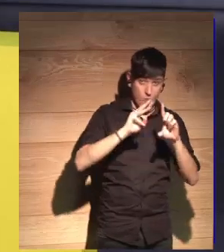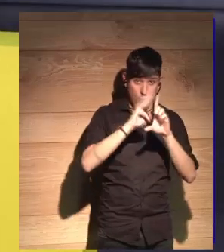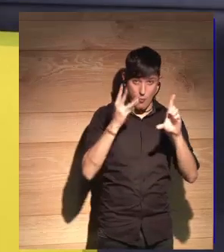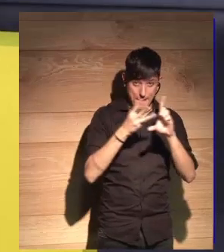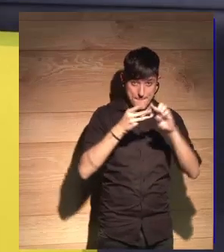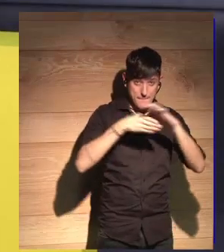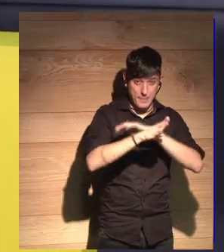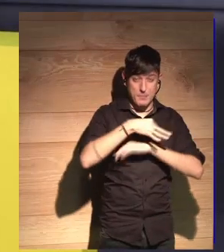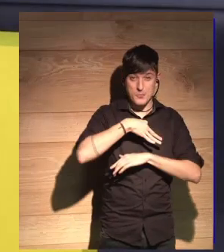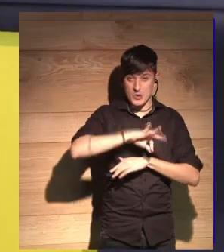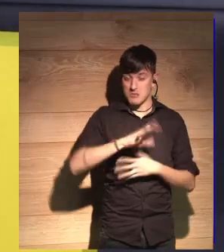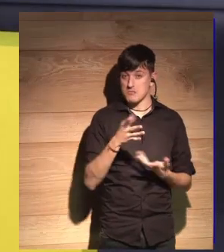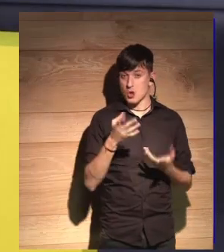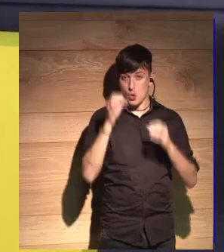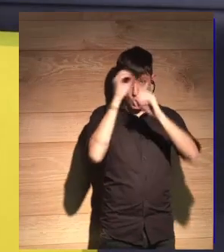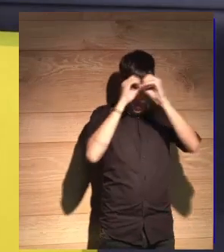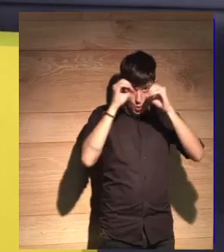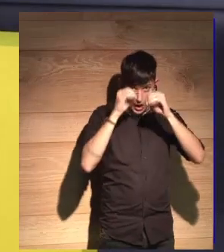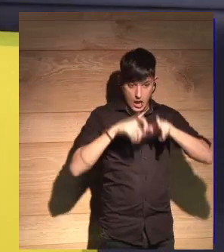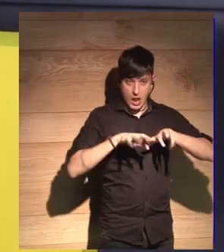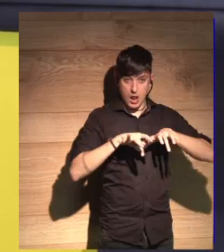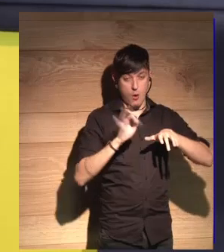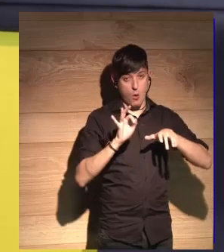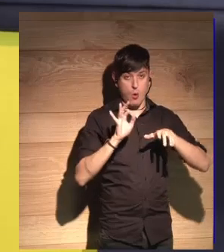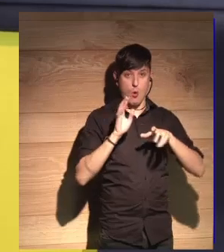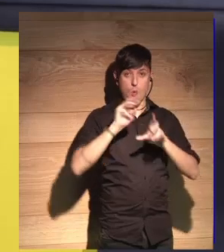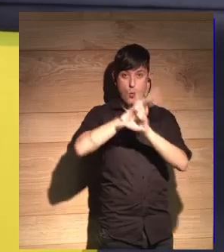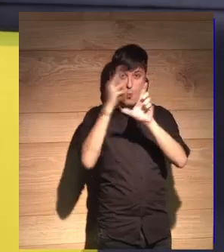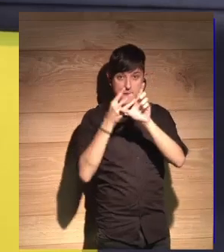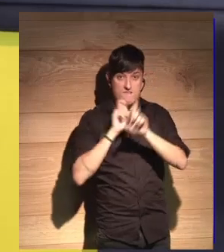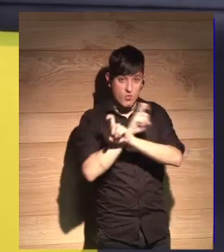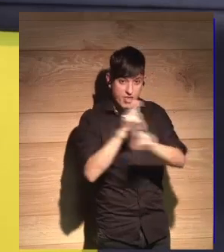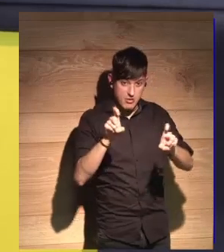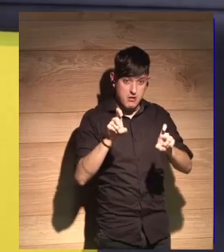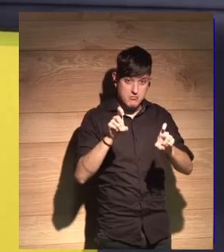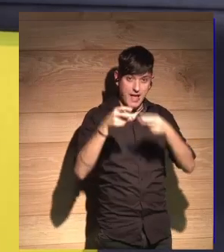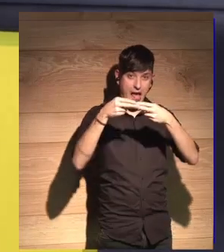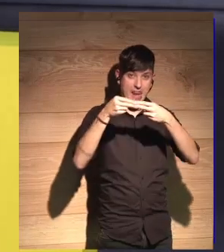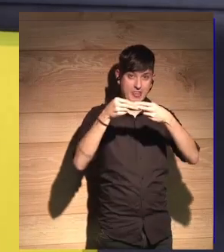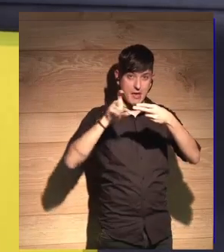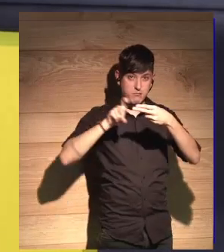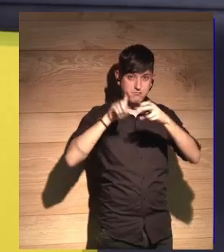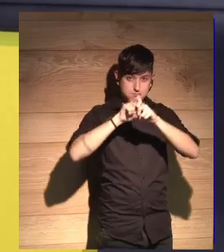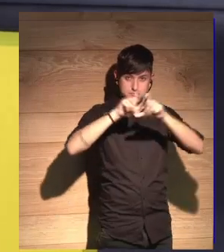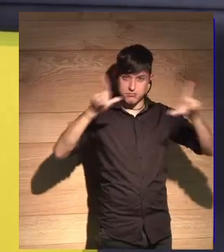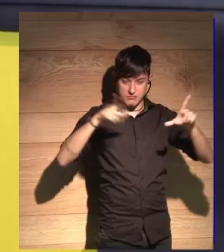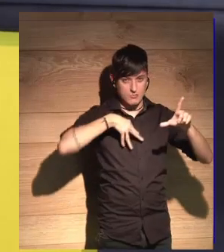the magazine through our webpage. You can search, you can Google or go to Fundación